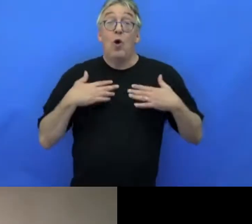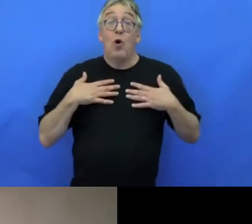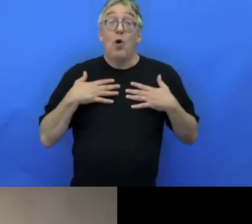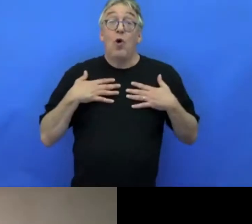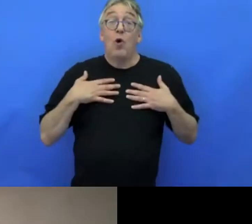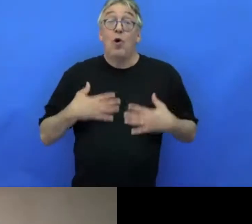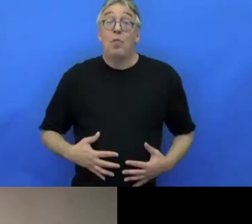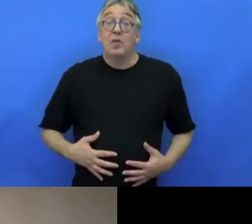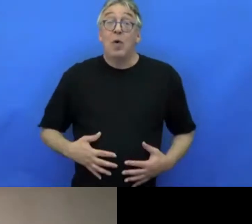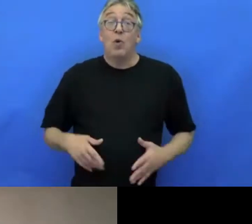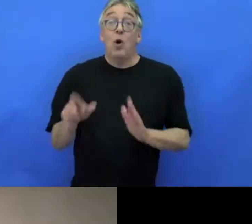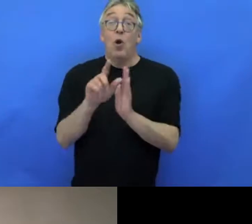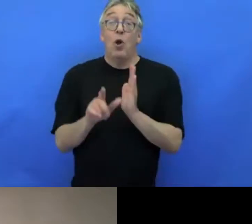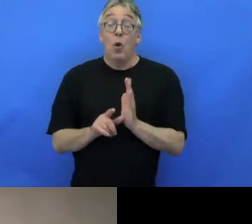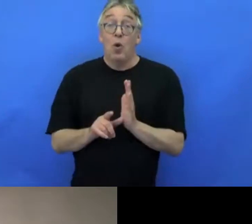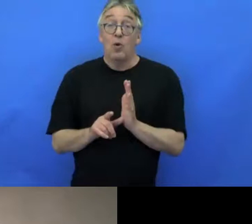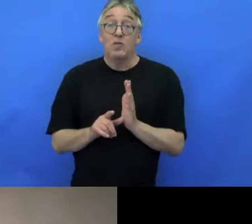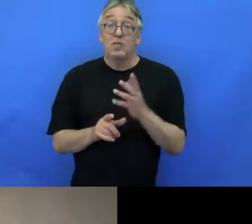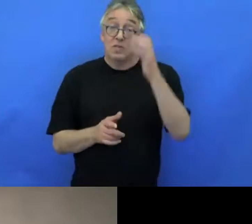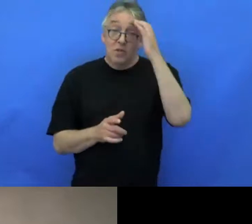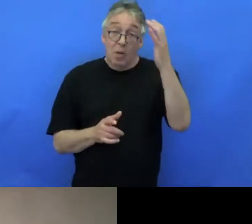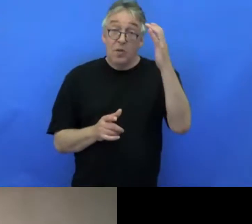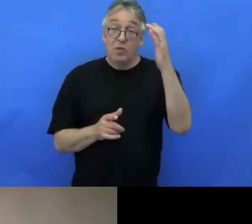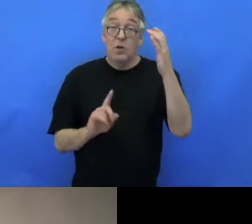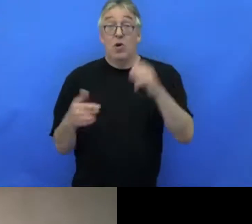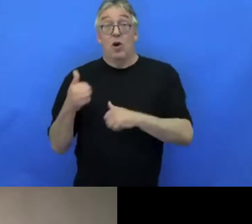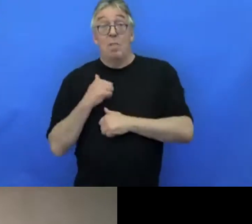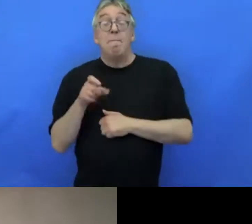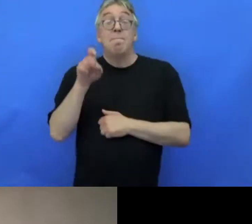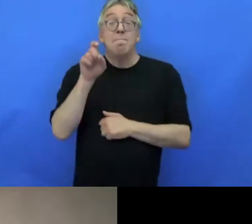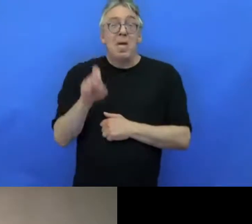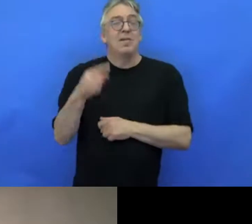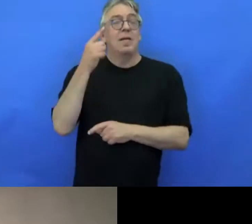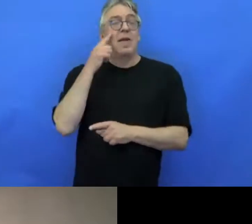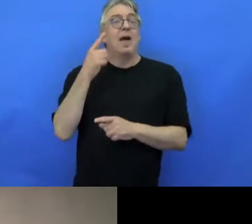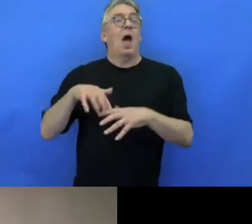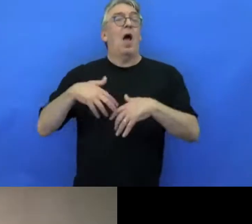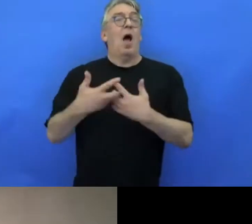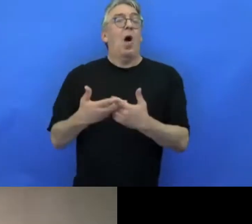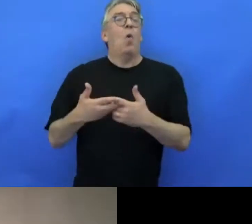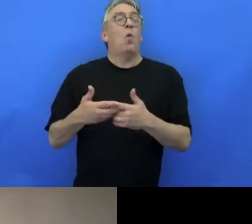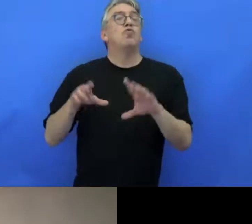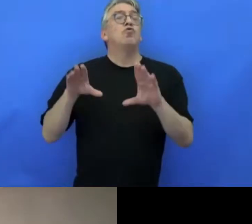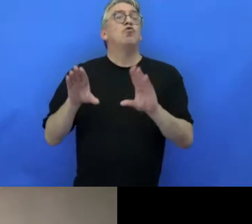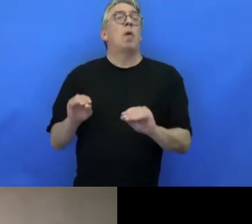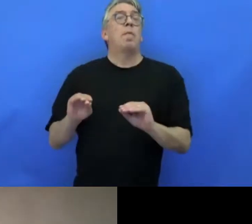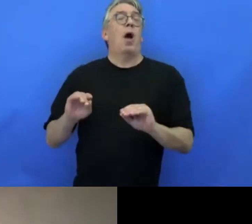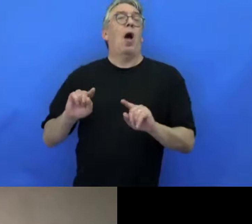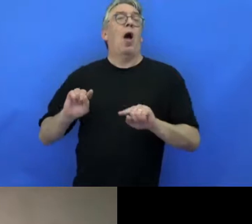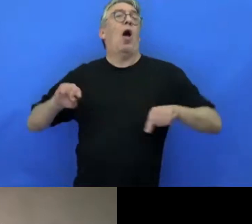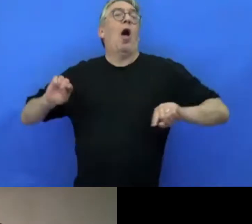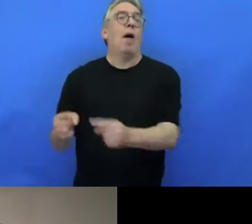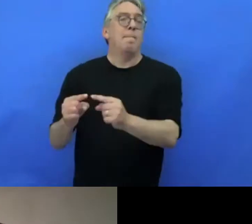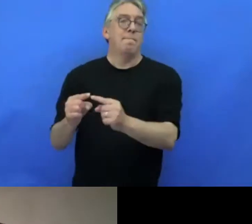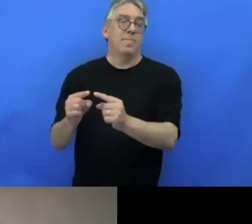of hostilities that provide a very useful entry point, because this is about feasible positive